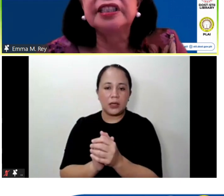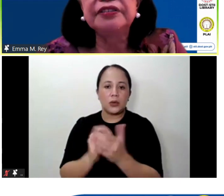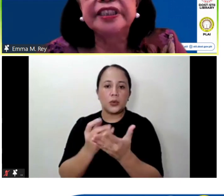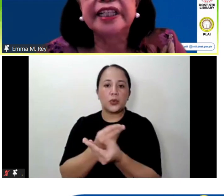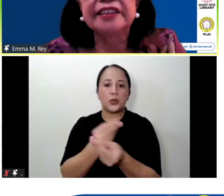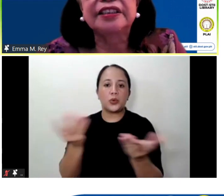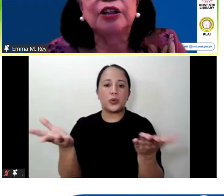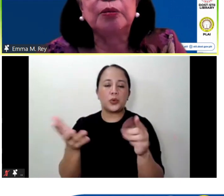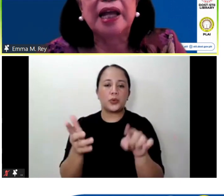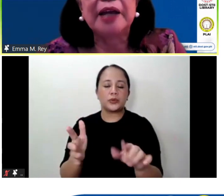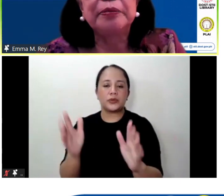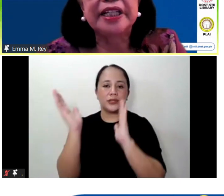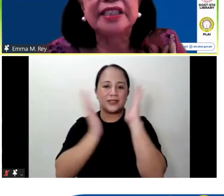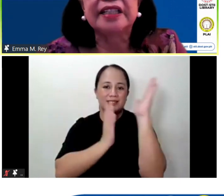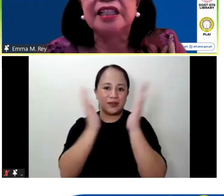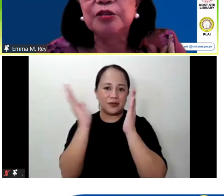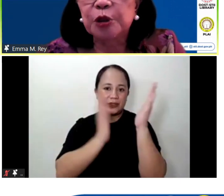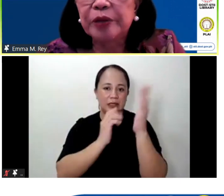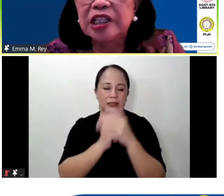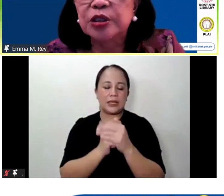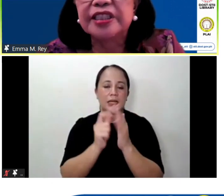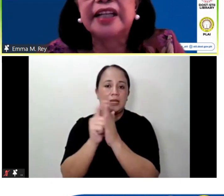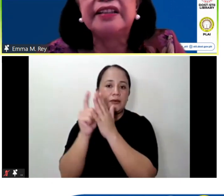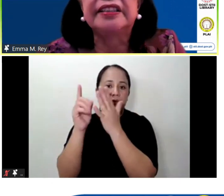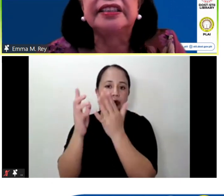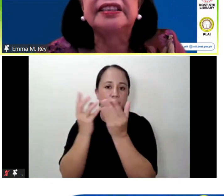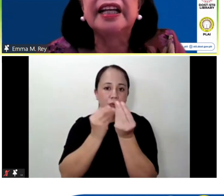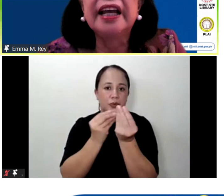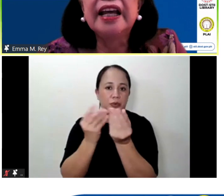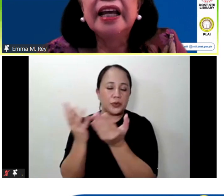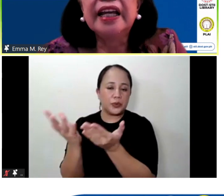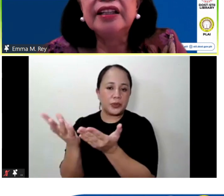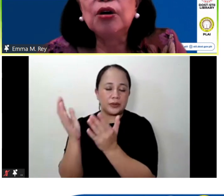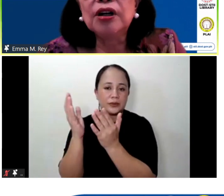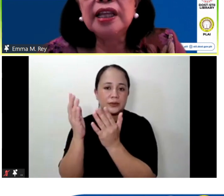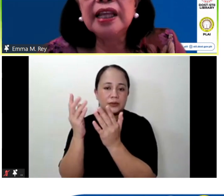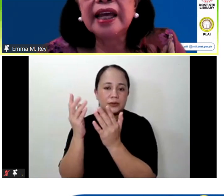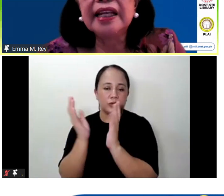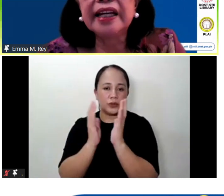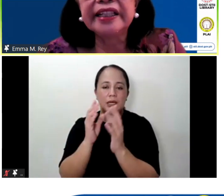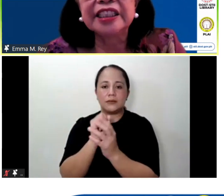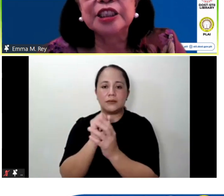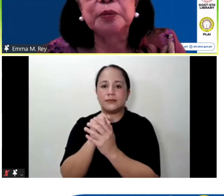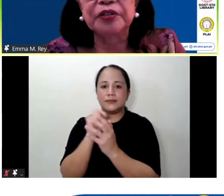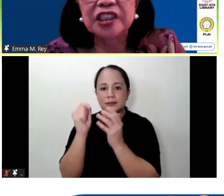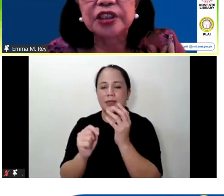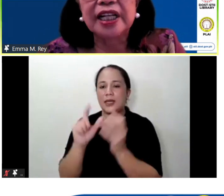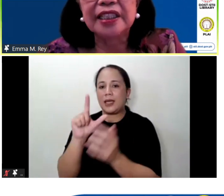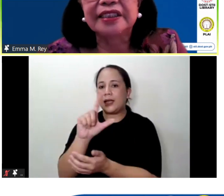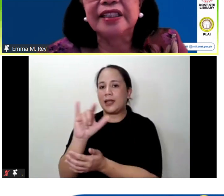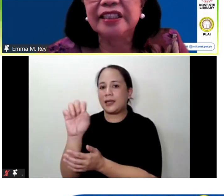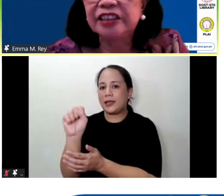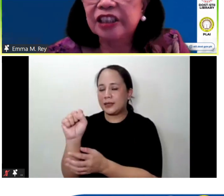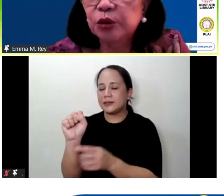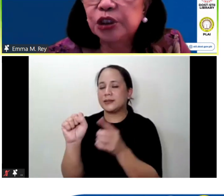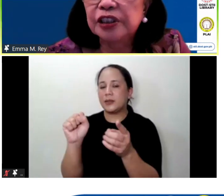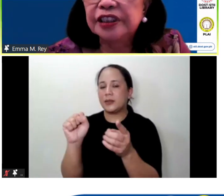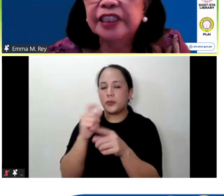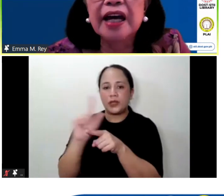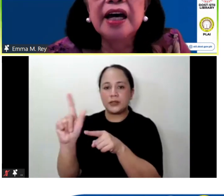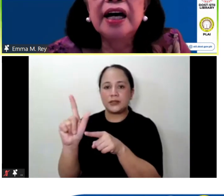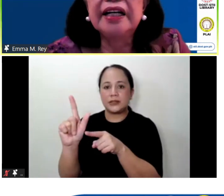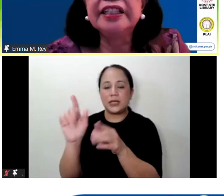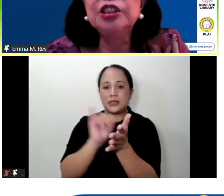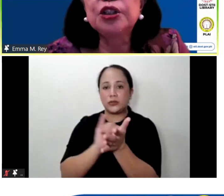the services of libraries and information centers, and all LIS professionals and